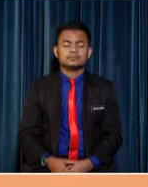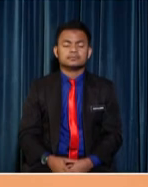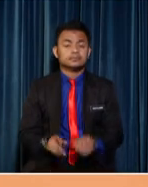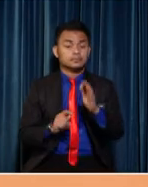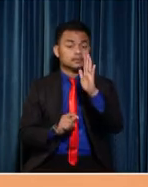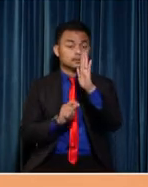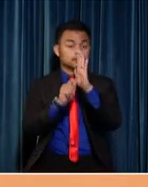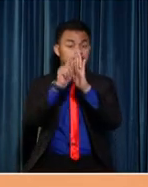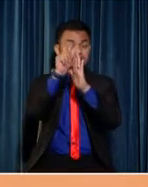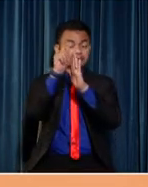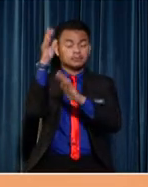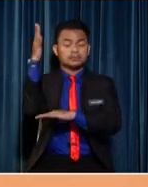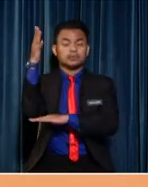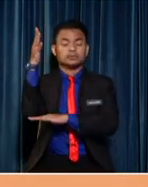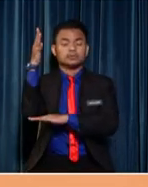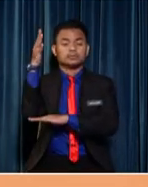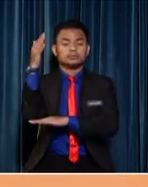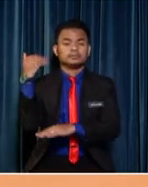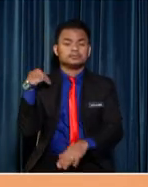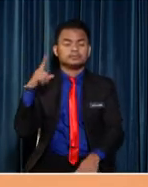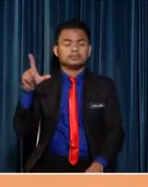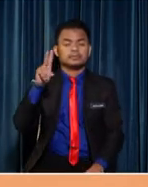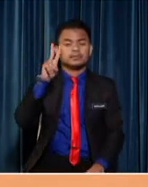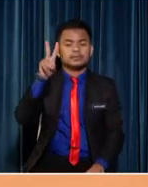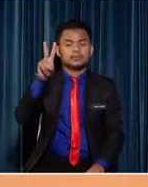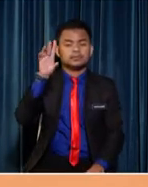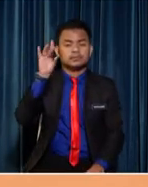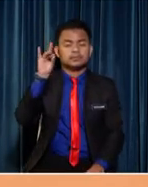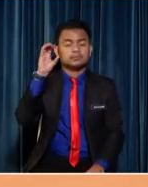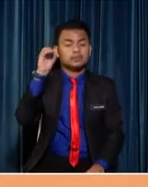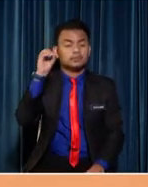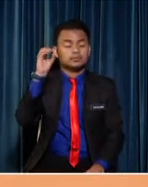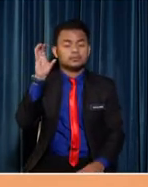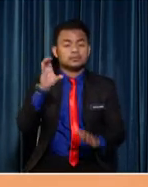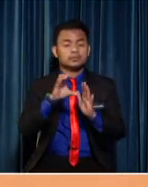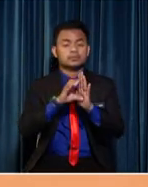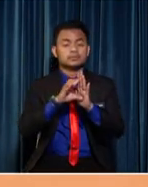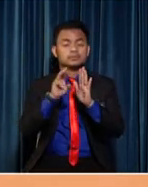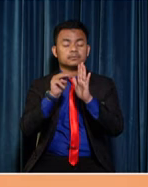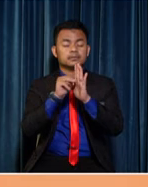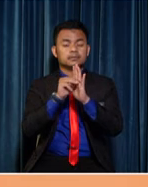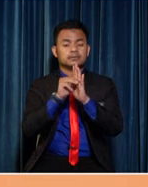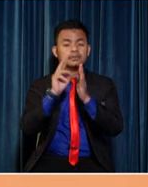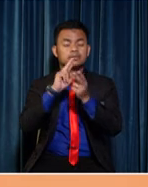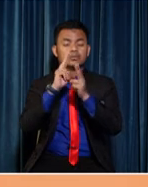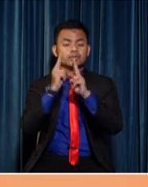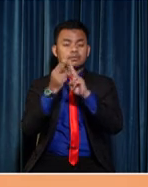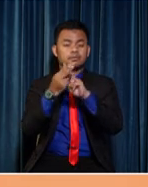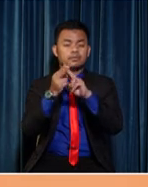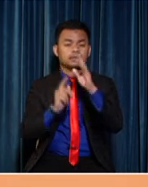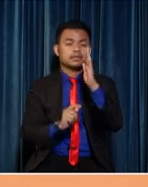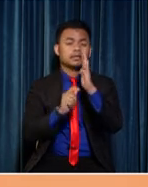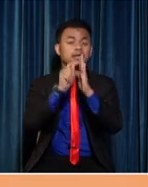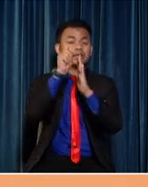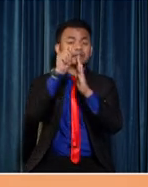The height of the tree is 280 centimeters. Convert the height of